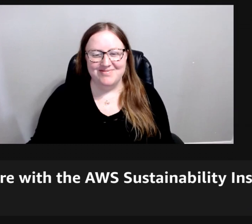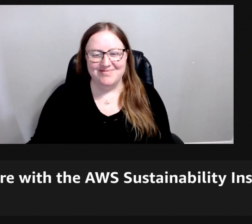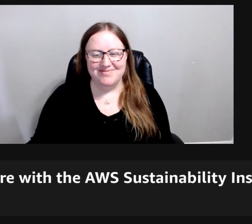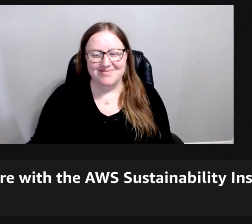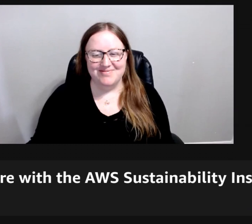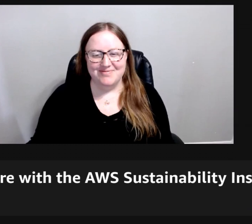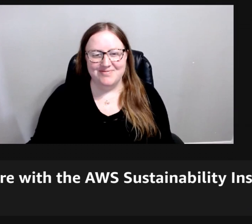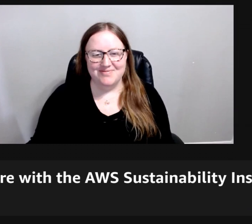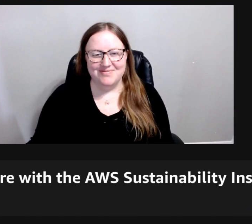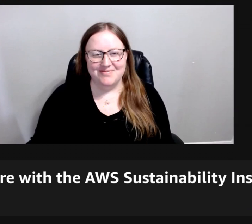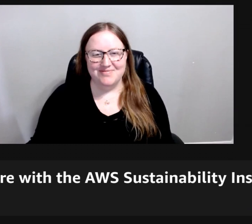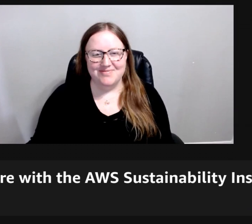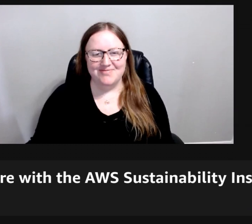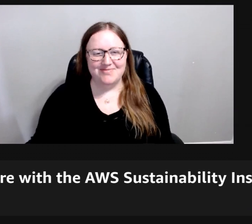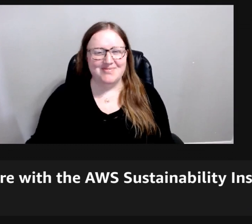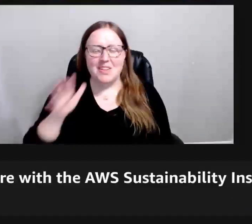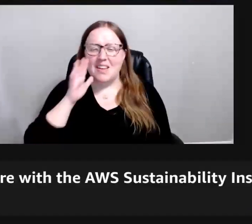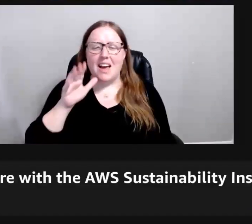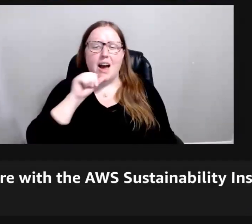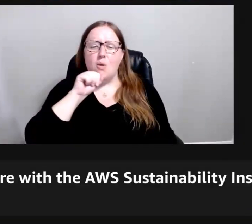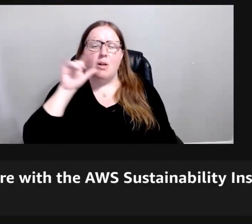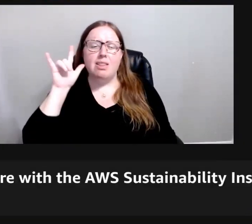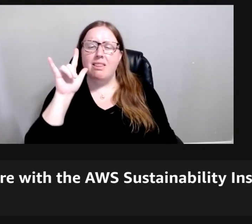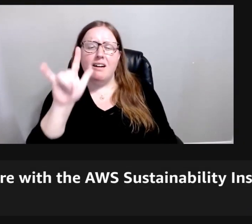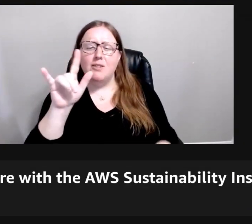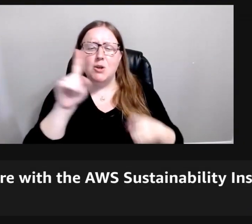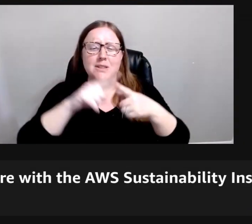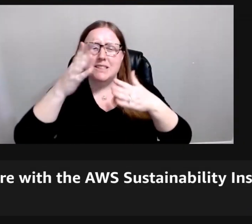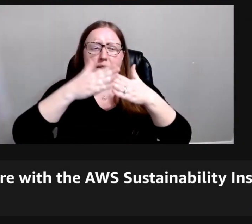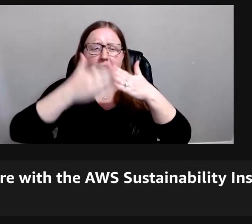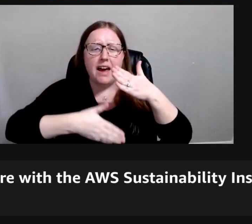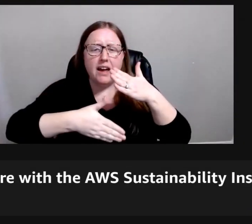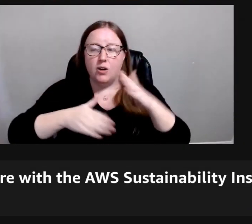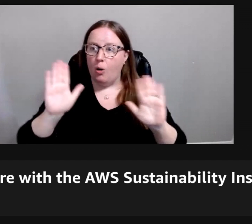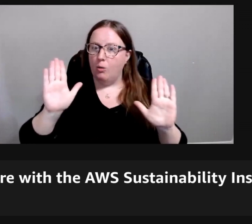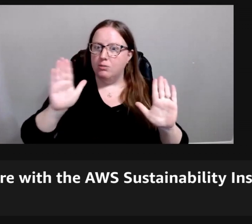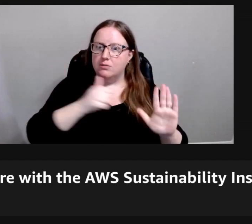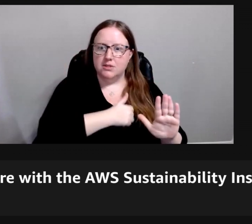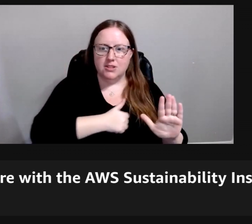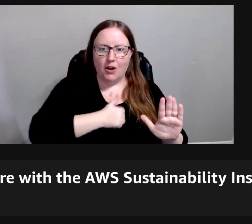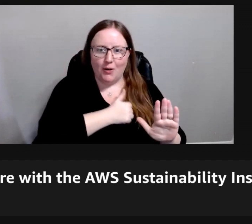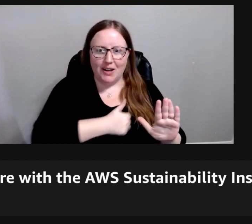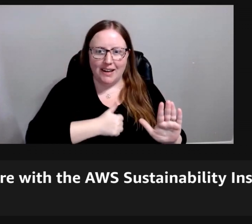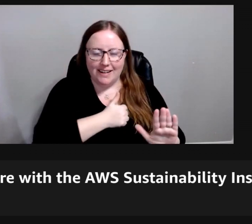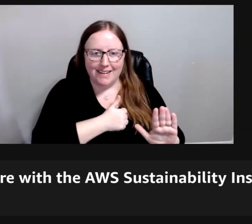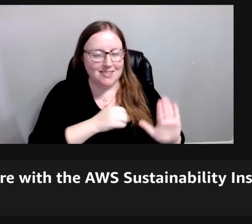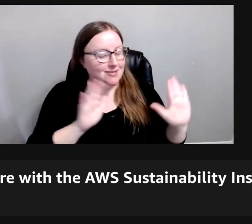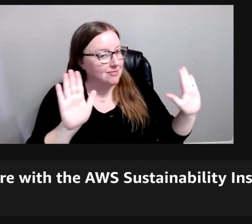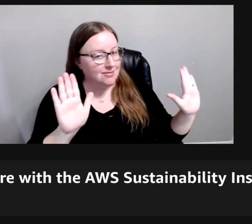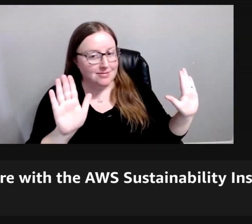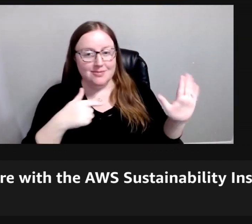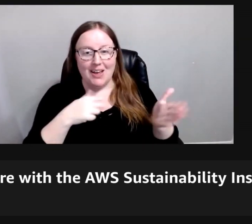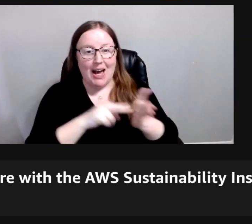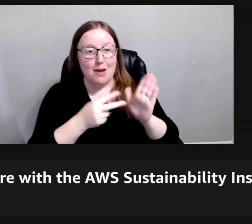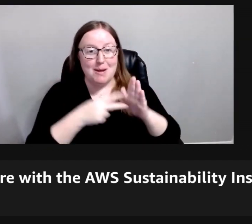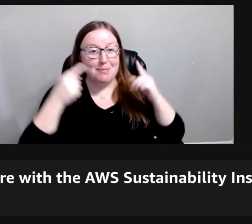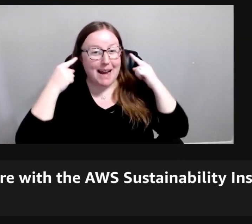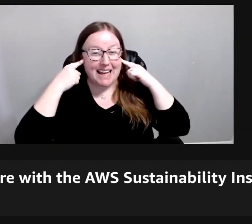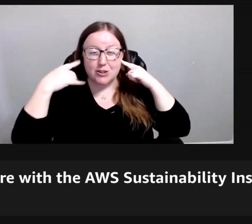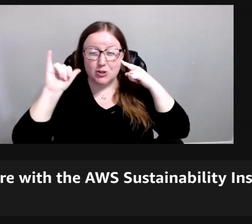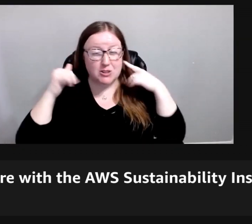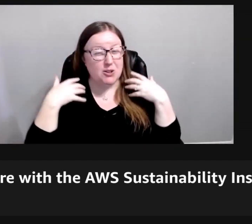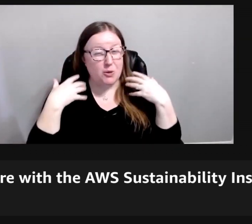I'm gonna love you to the very end. Sorry. Yeah, I mean, my ears are still